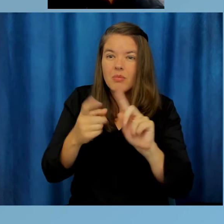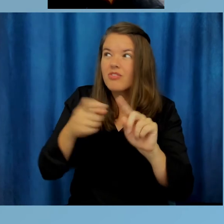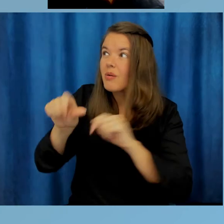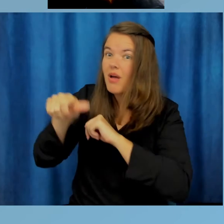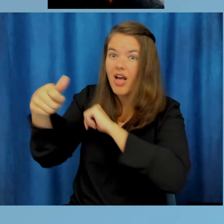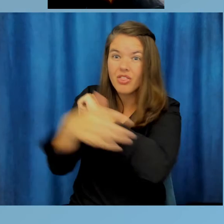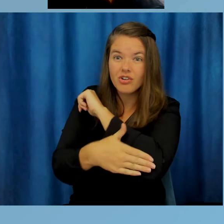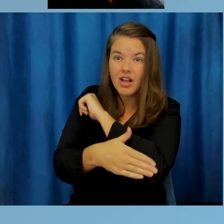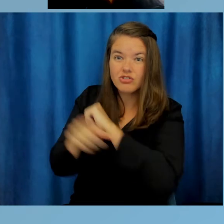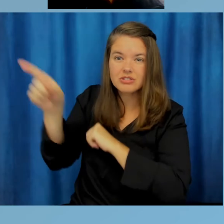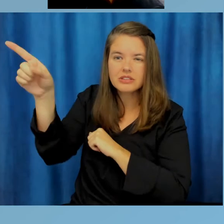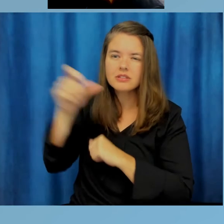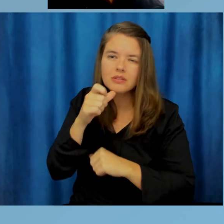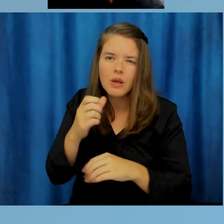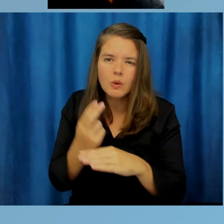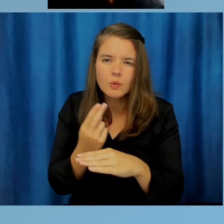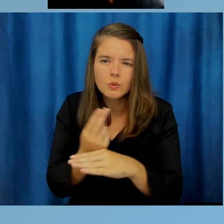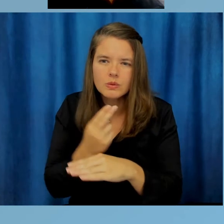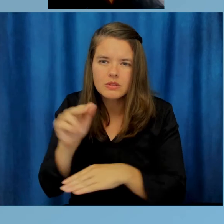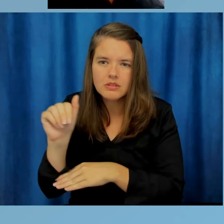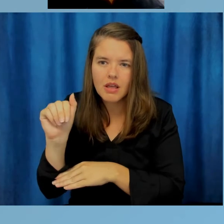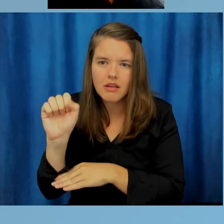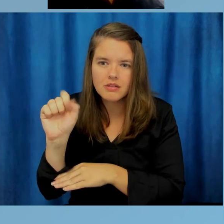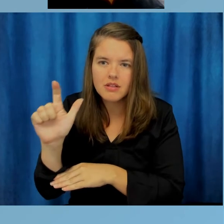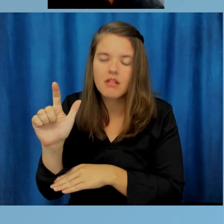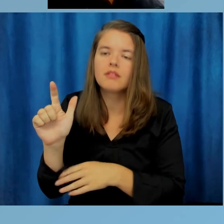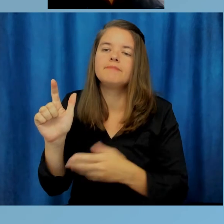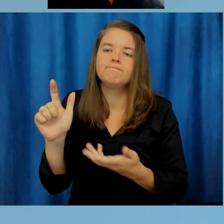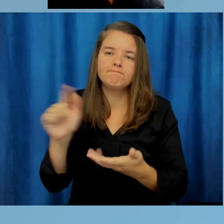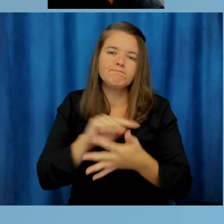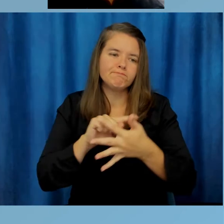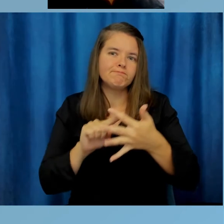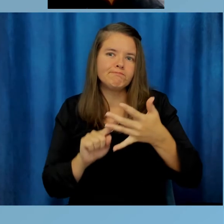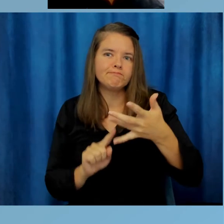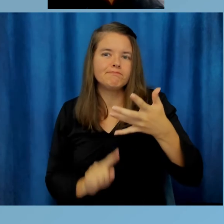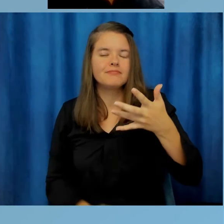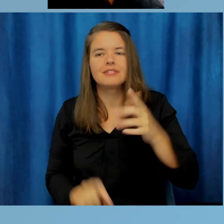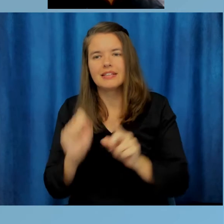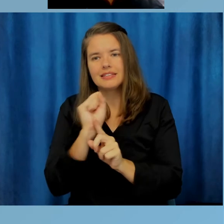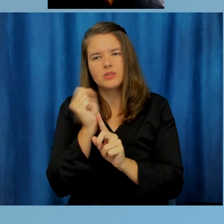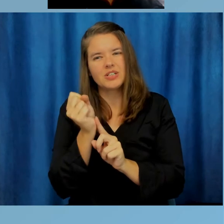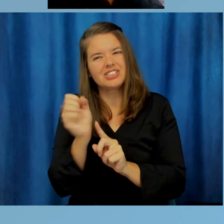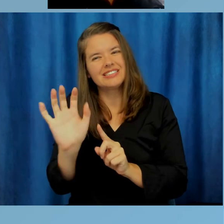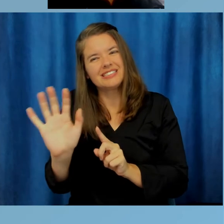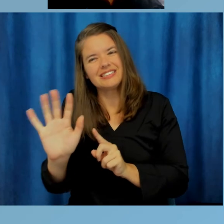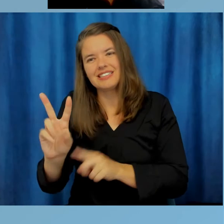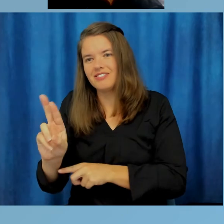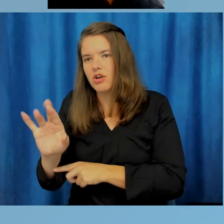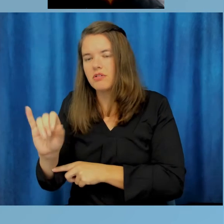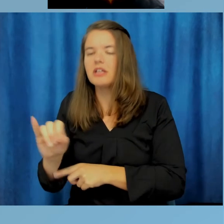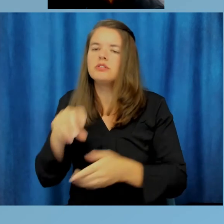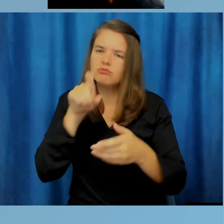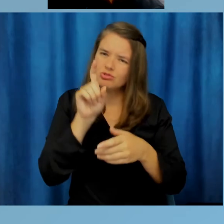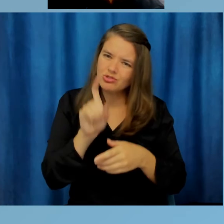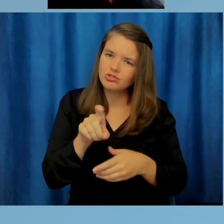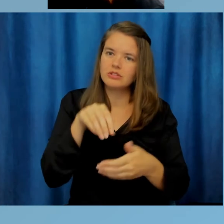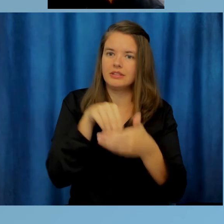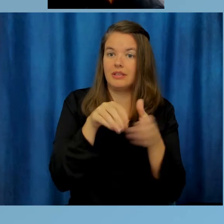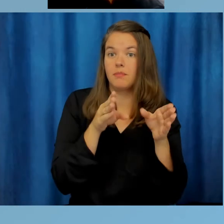another country who do not use American Sign Language. So those are situations where you really should have an